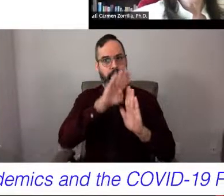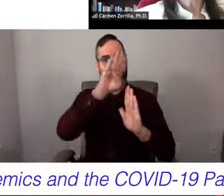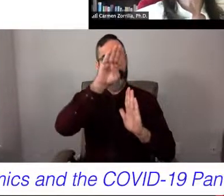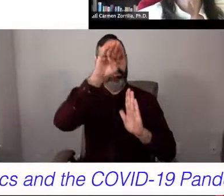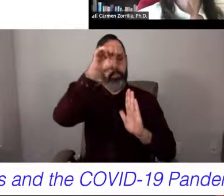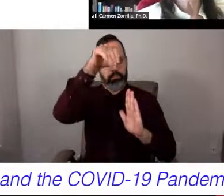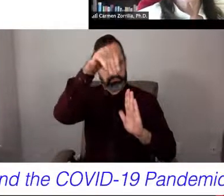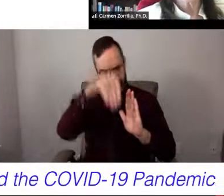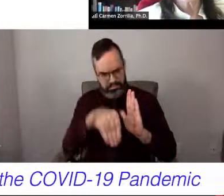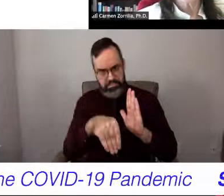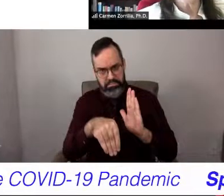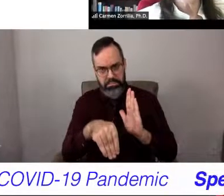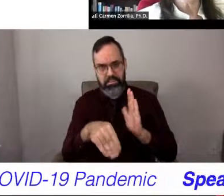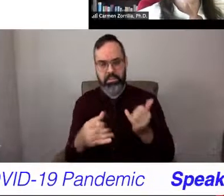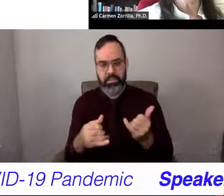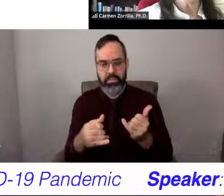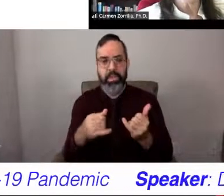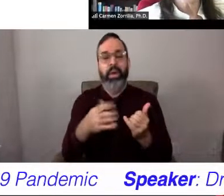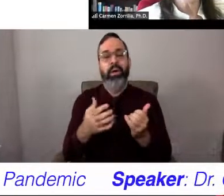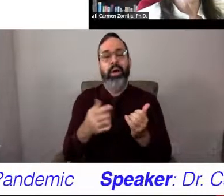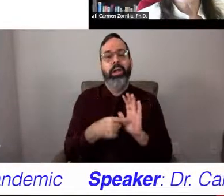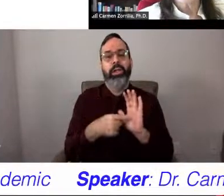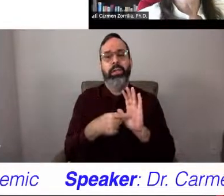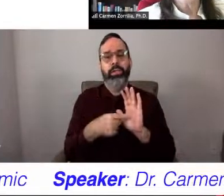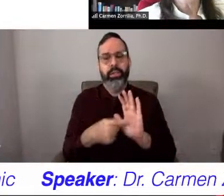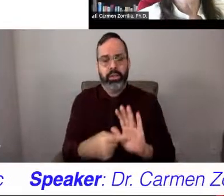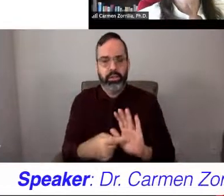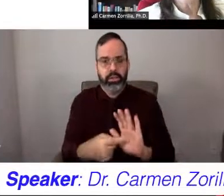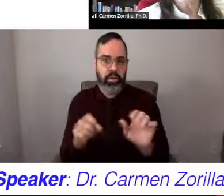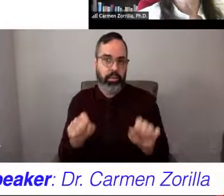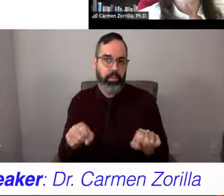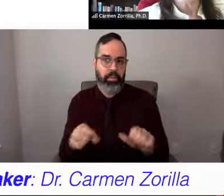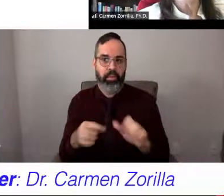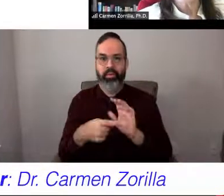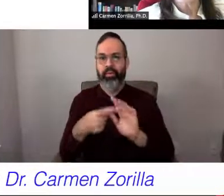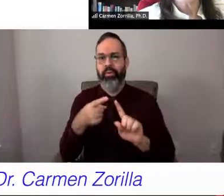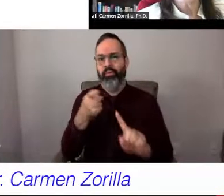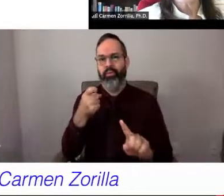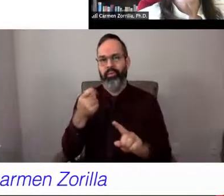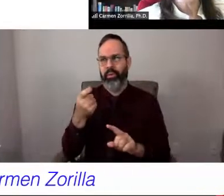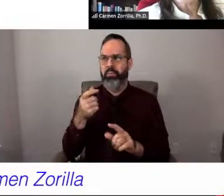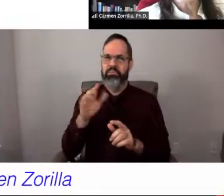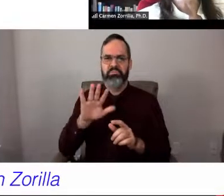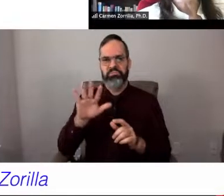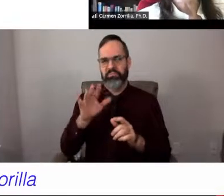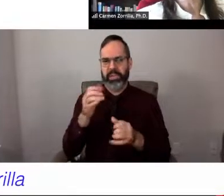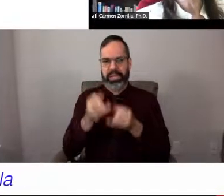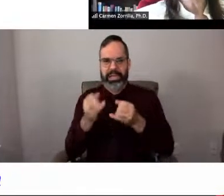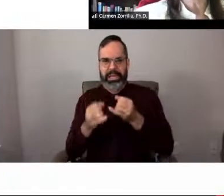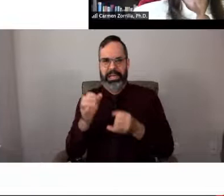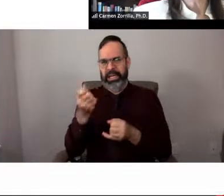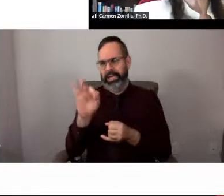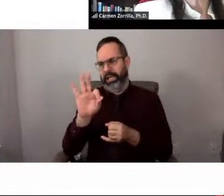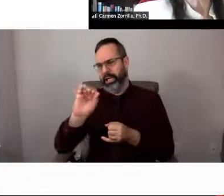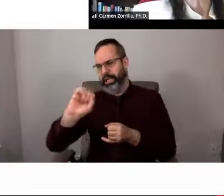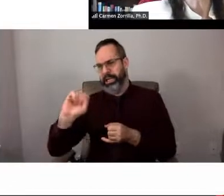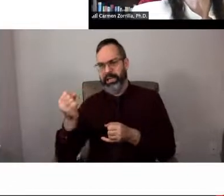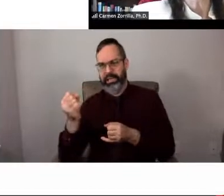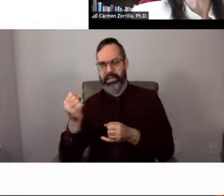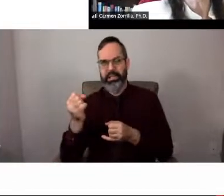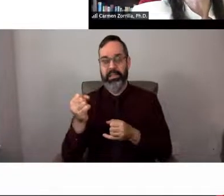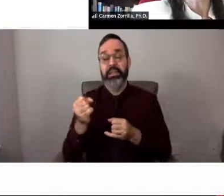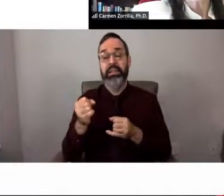just want you to notice that probably from the late 90s, transmission of HIV has